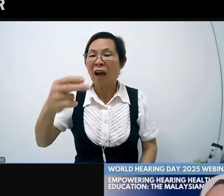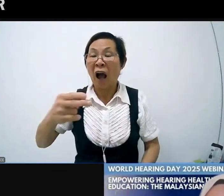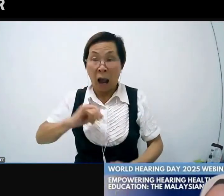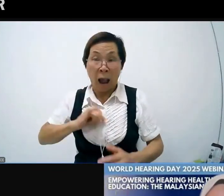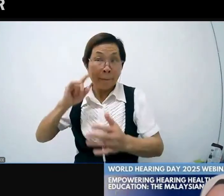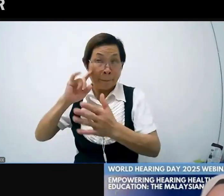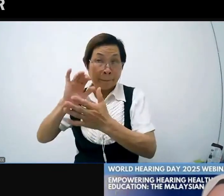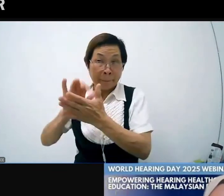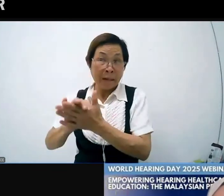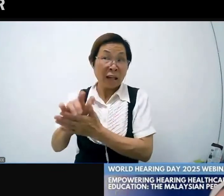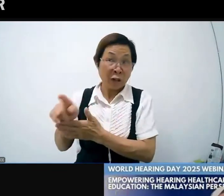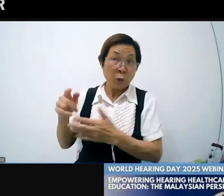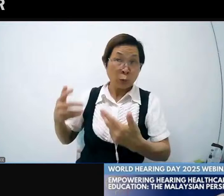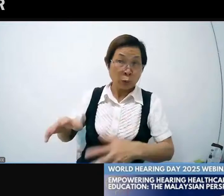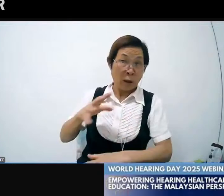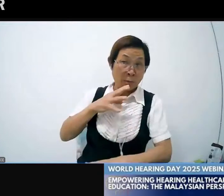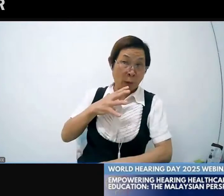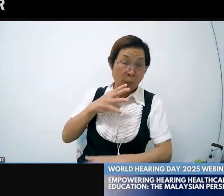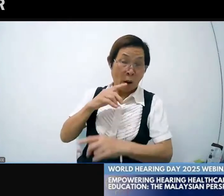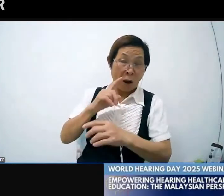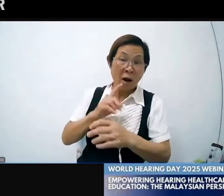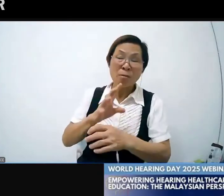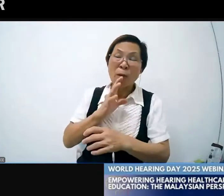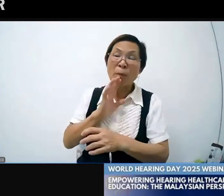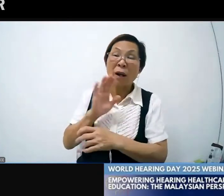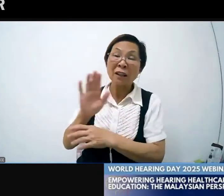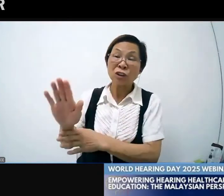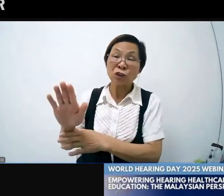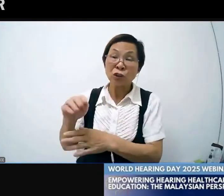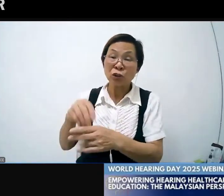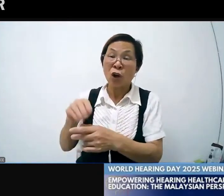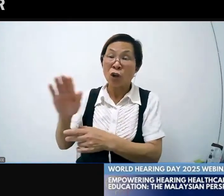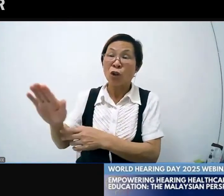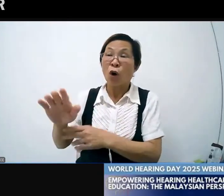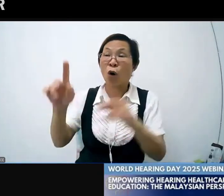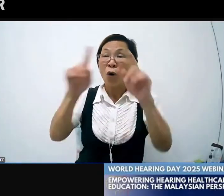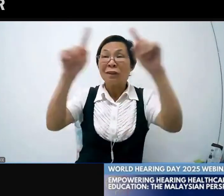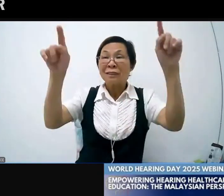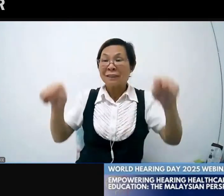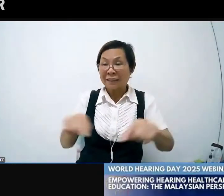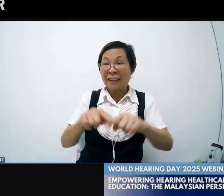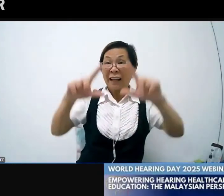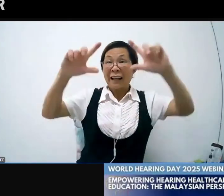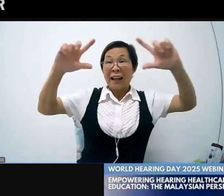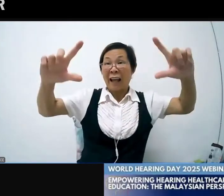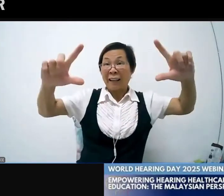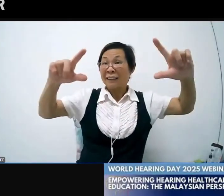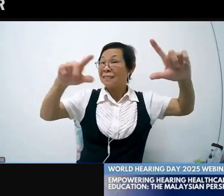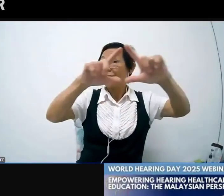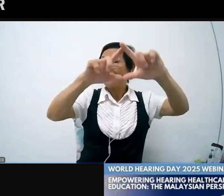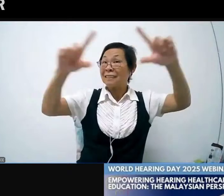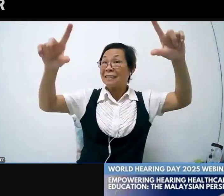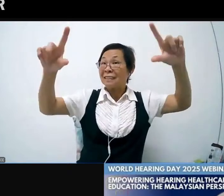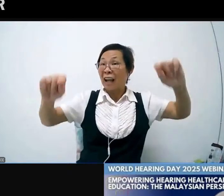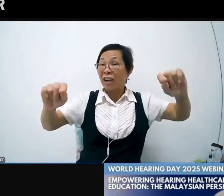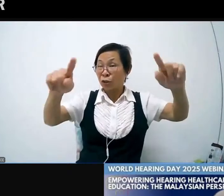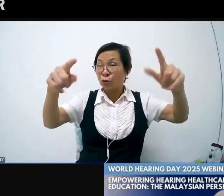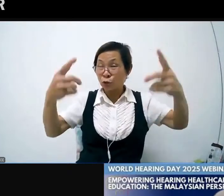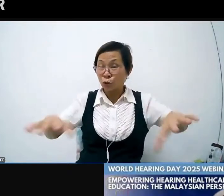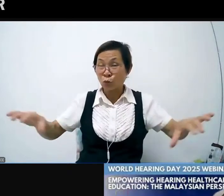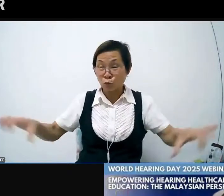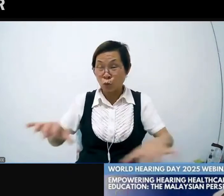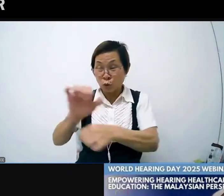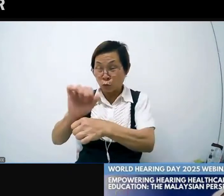you have mentioned in your slide earlier that you have mentioned you have done a great job